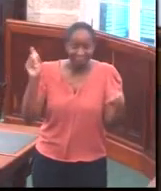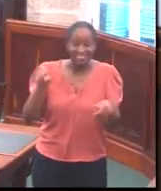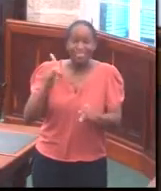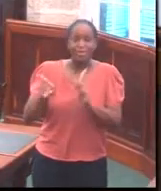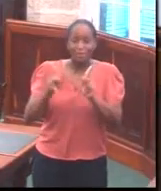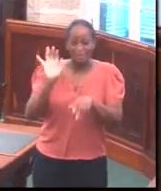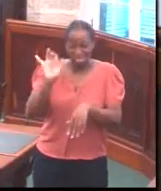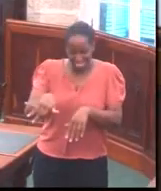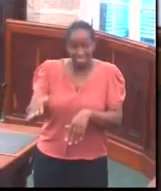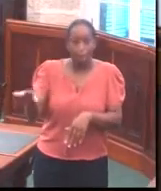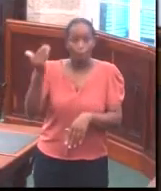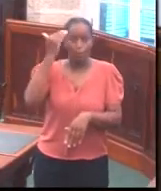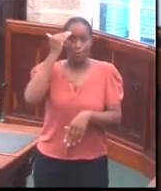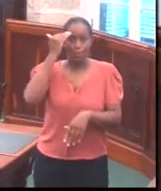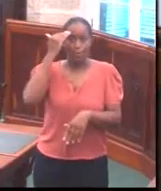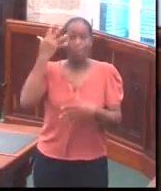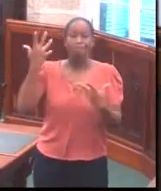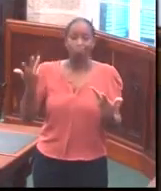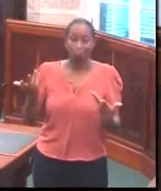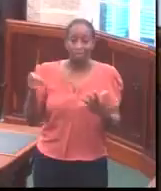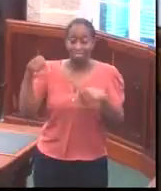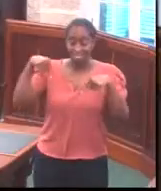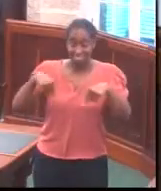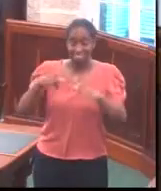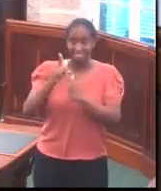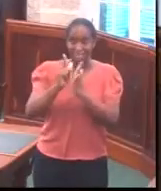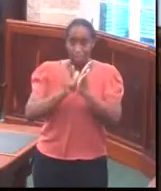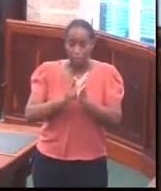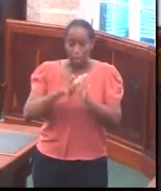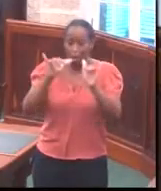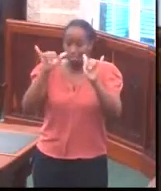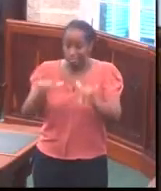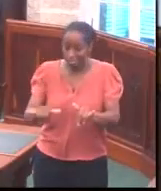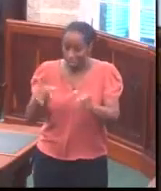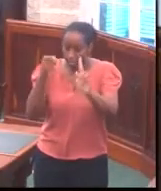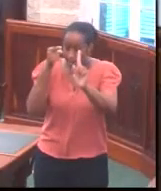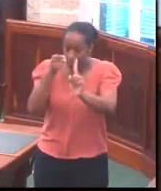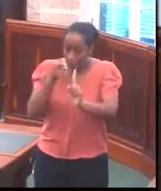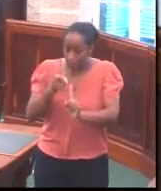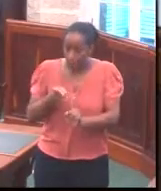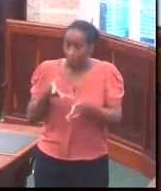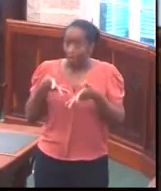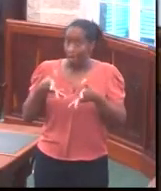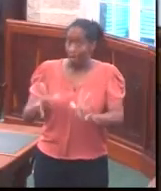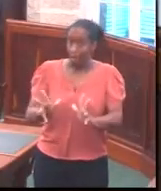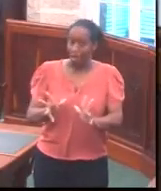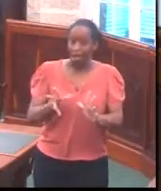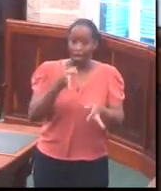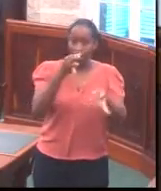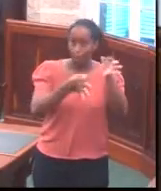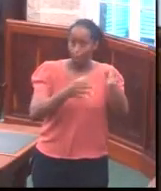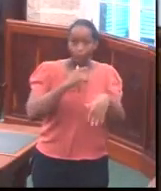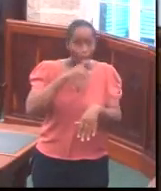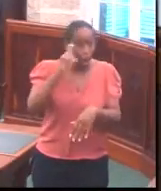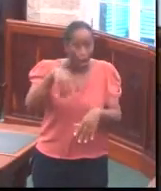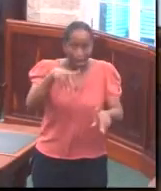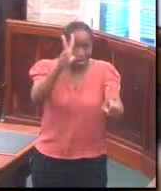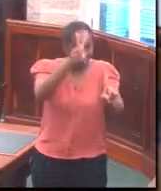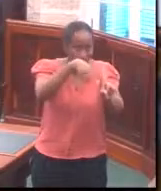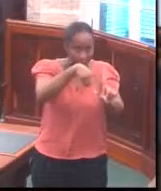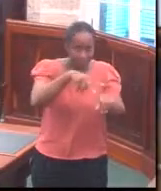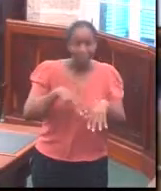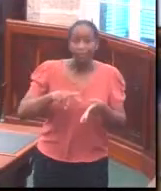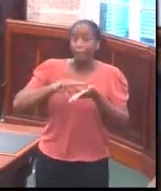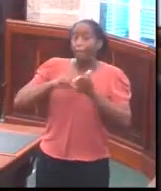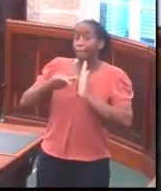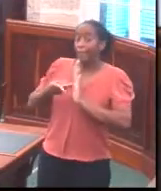are still sections in this legislation which allow bypass of the court. In other words, which allows phone tapping to be done without